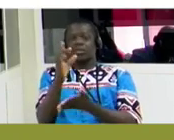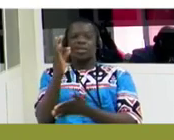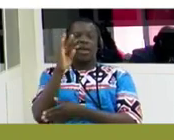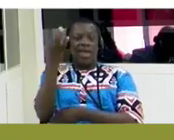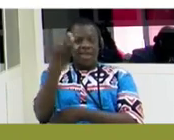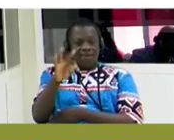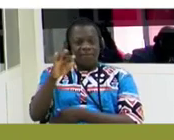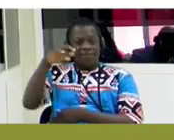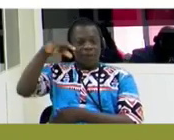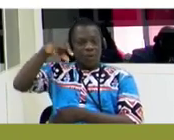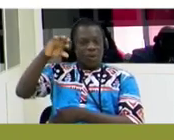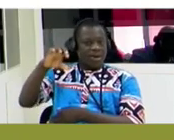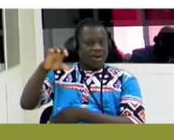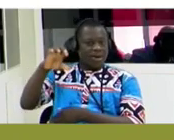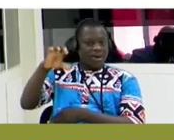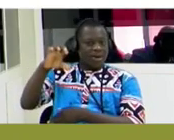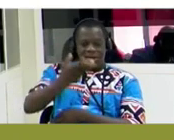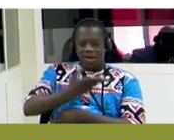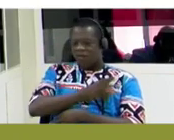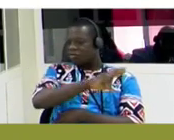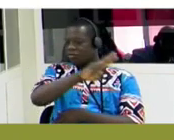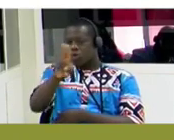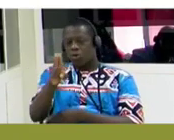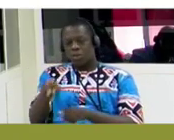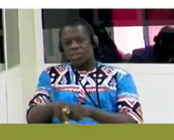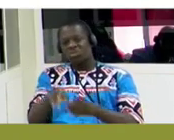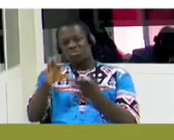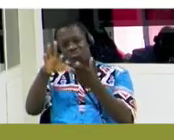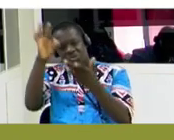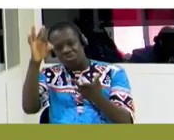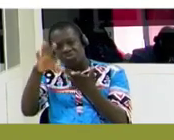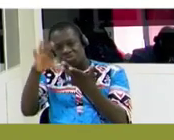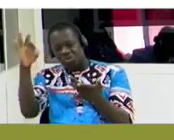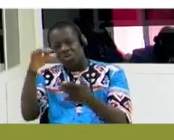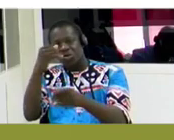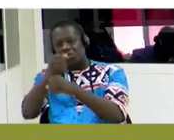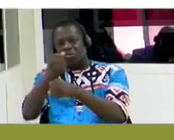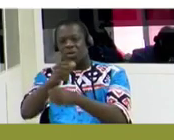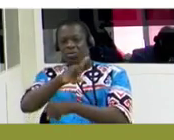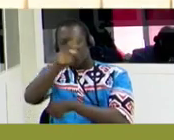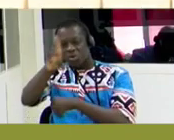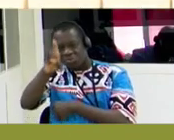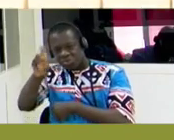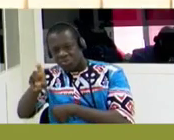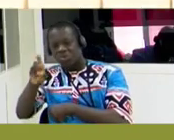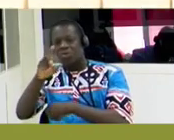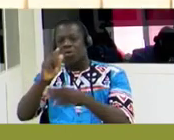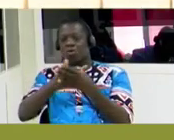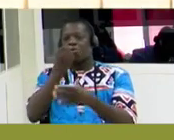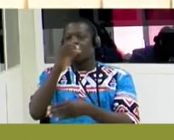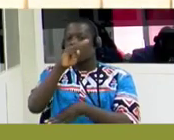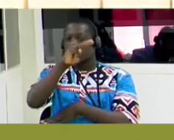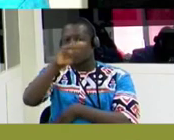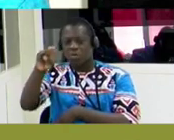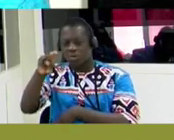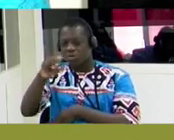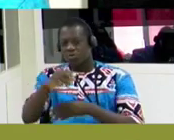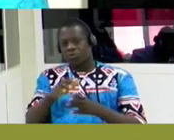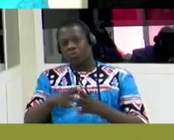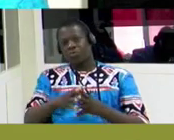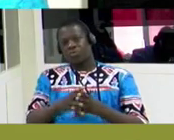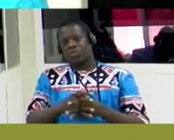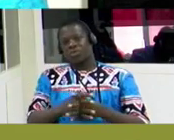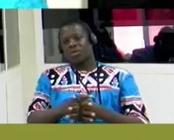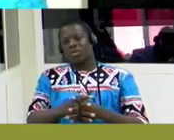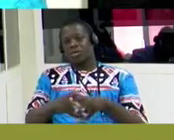that time, during the transition, you are not there to ask questions or you are not there to say no. Okay. When Manlafi